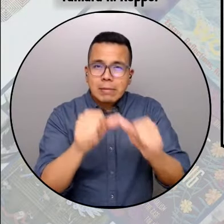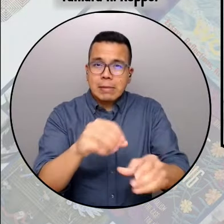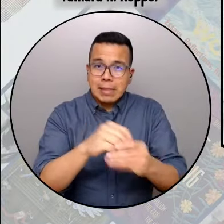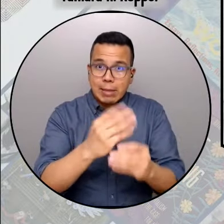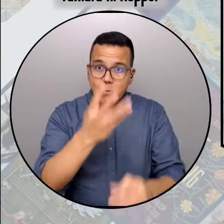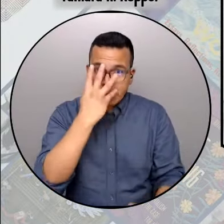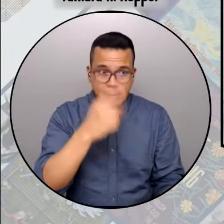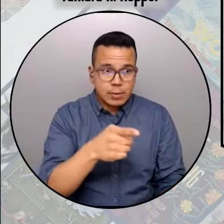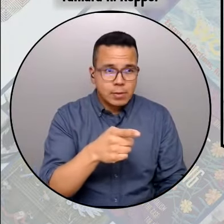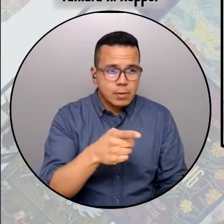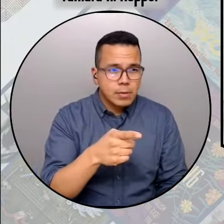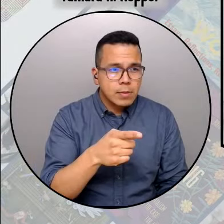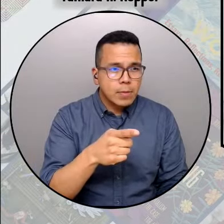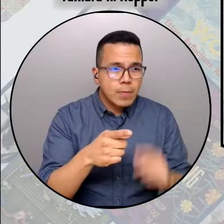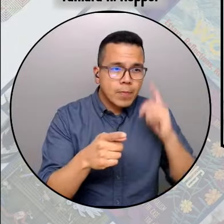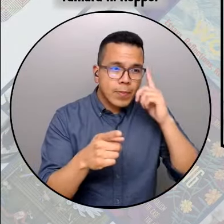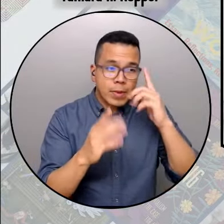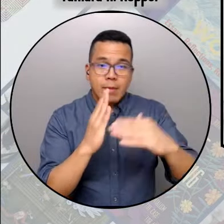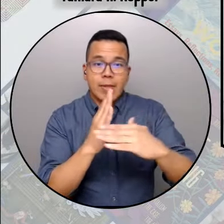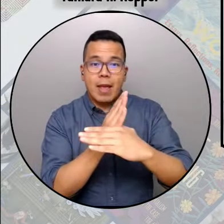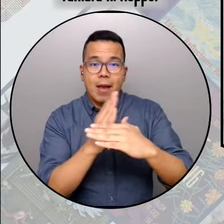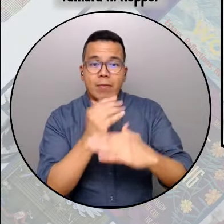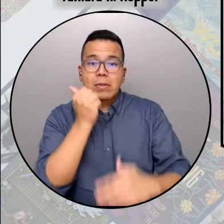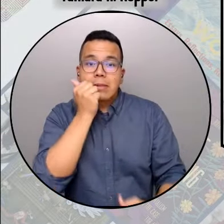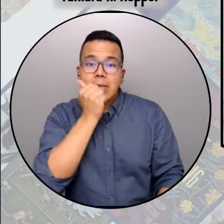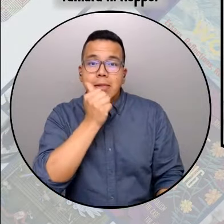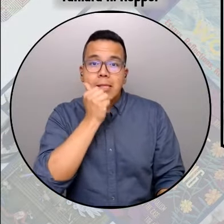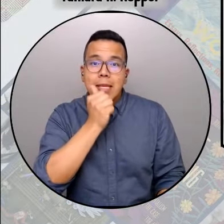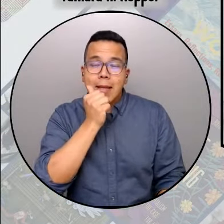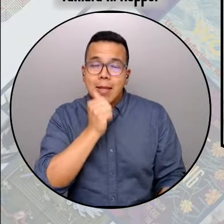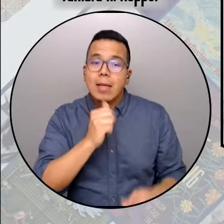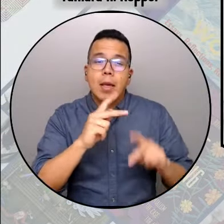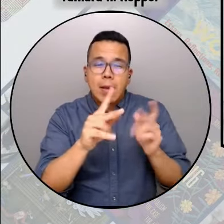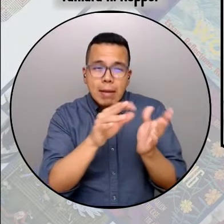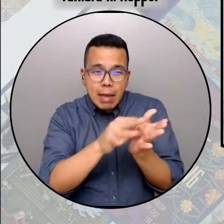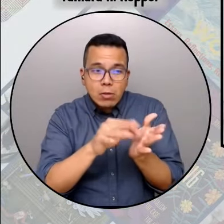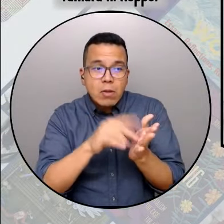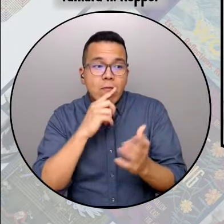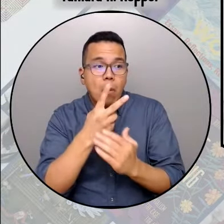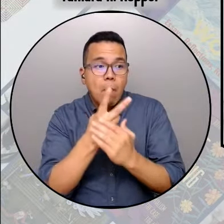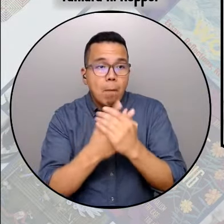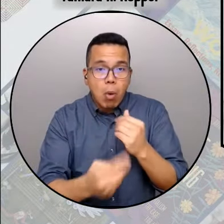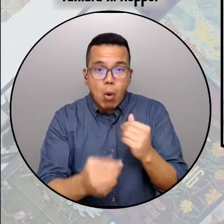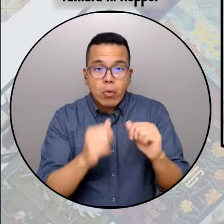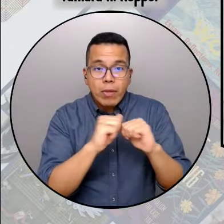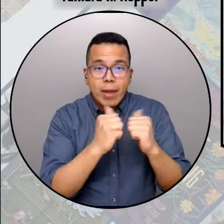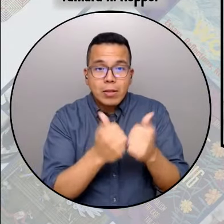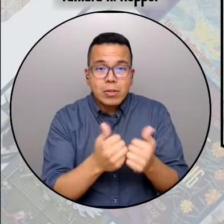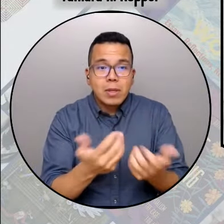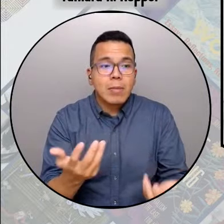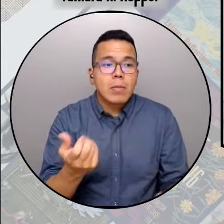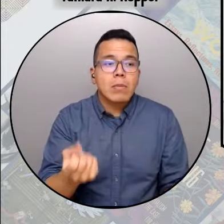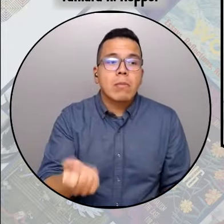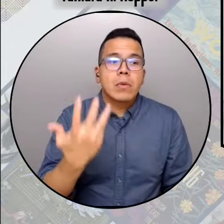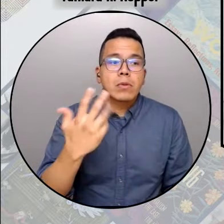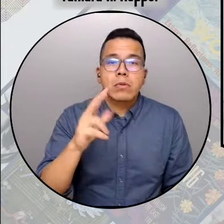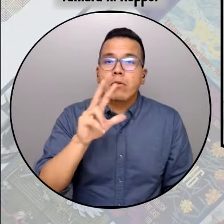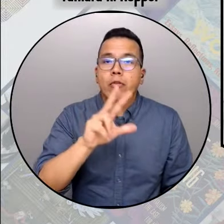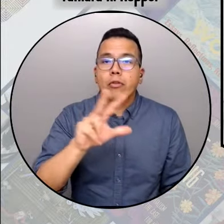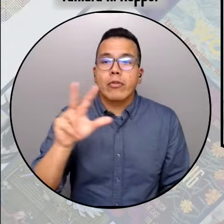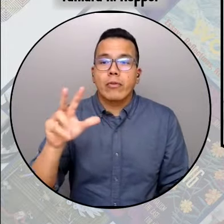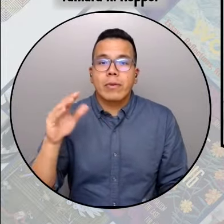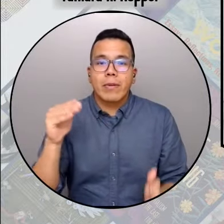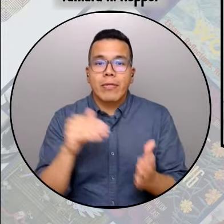the average daily population for both agencies is 33,000,